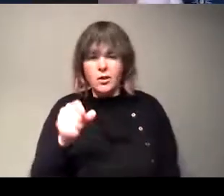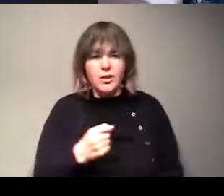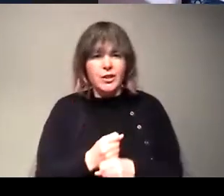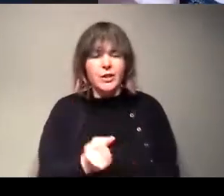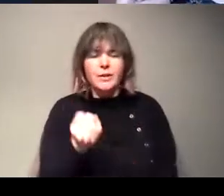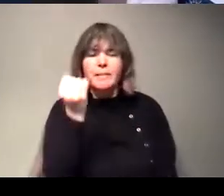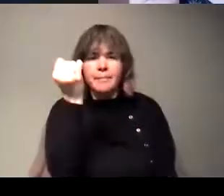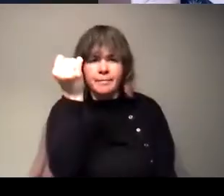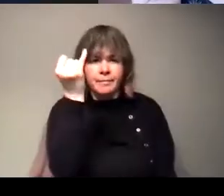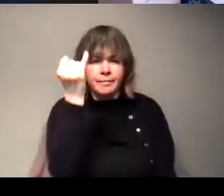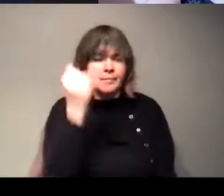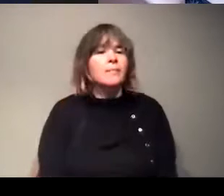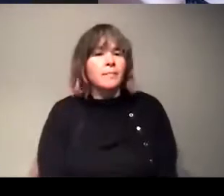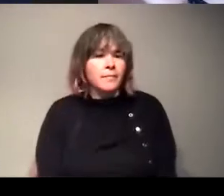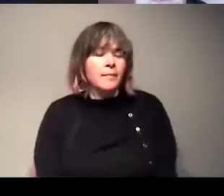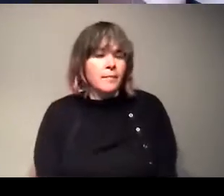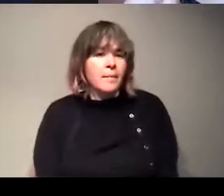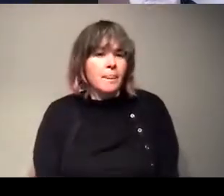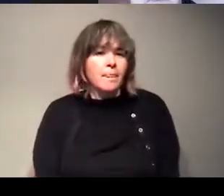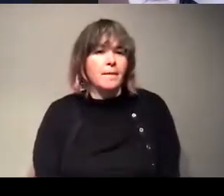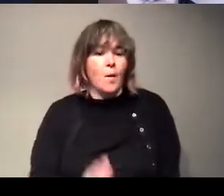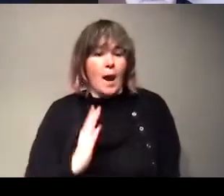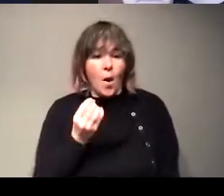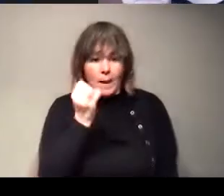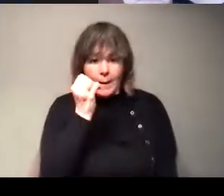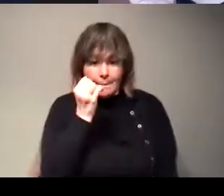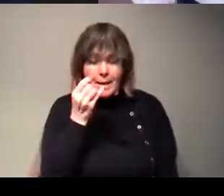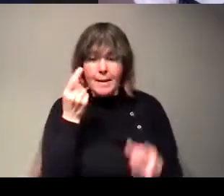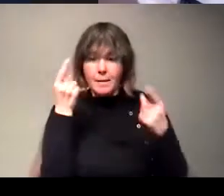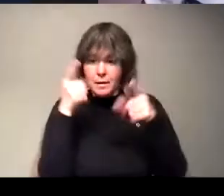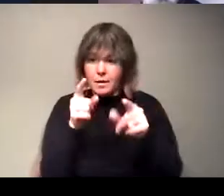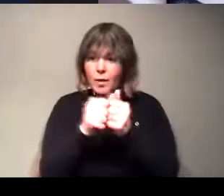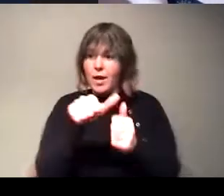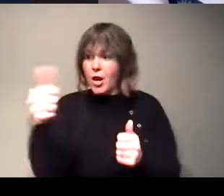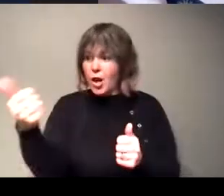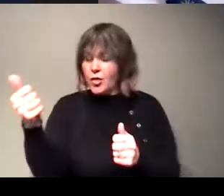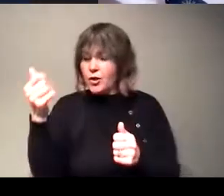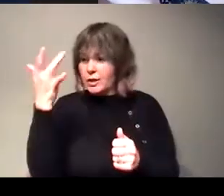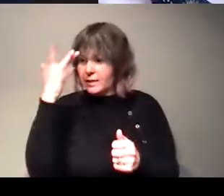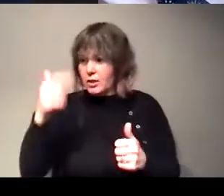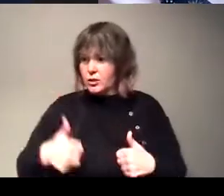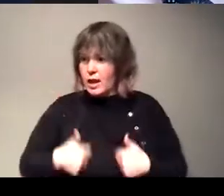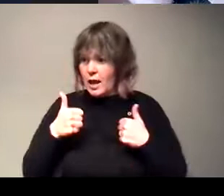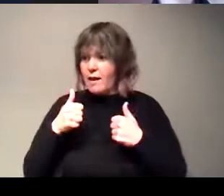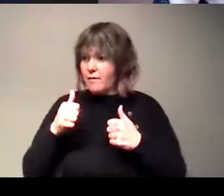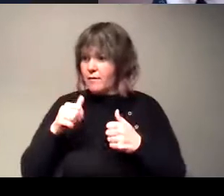blip. So having our tiny blip coincide with their tiny blip, I think is